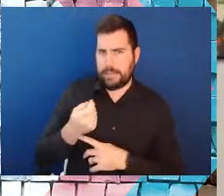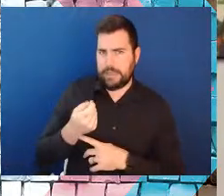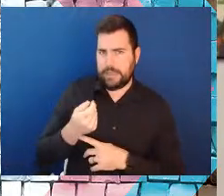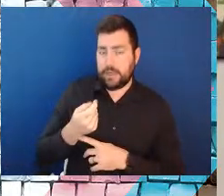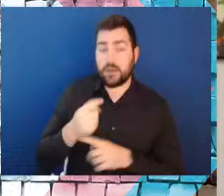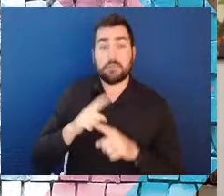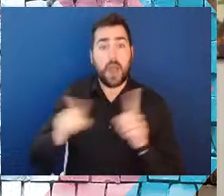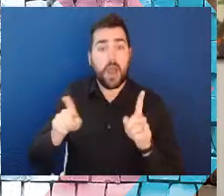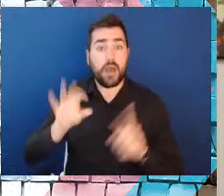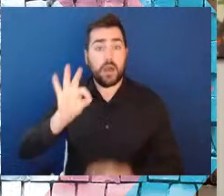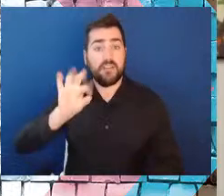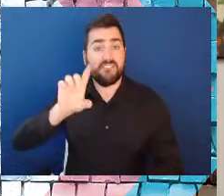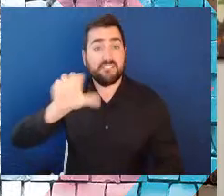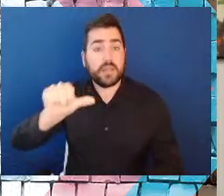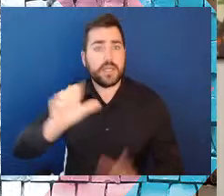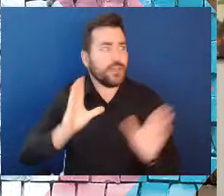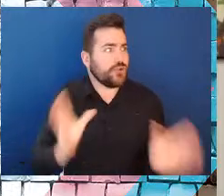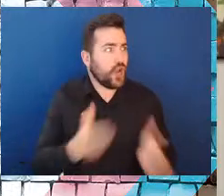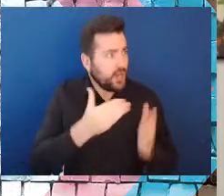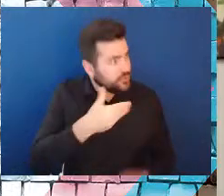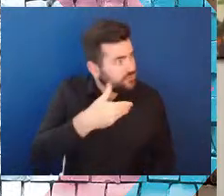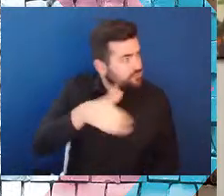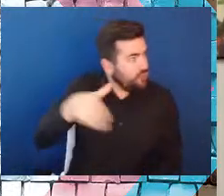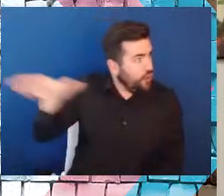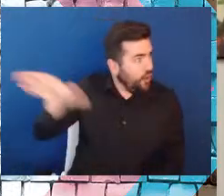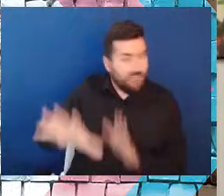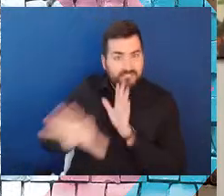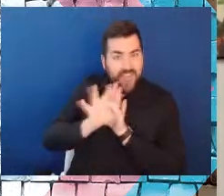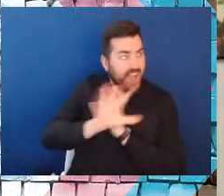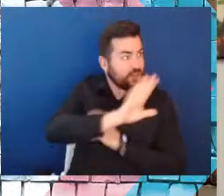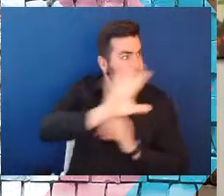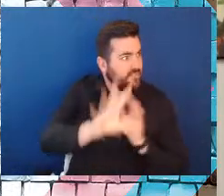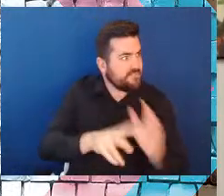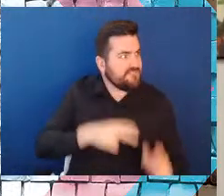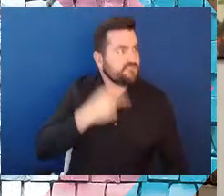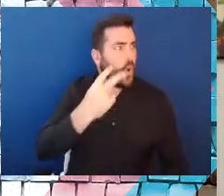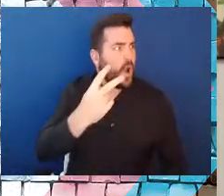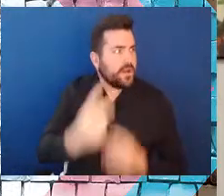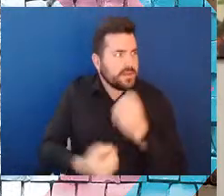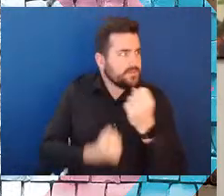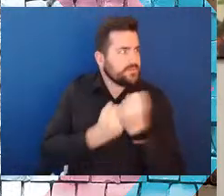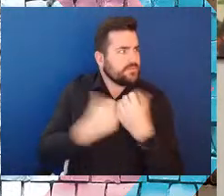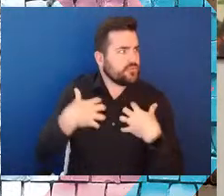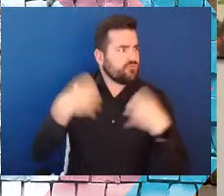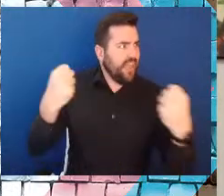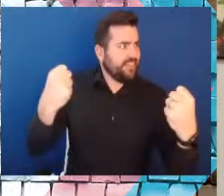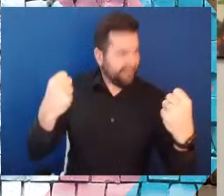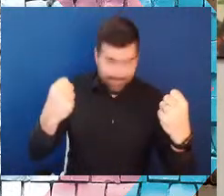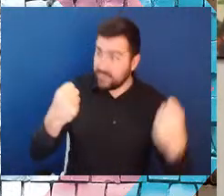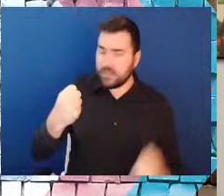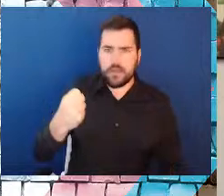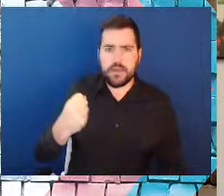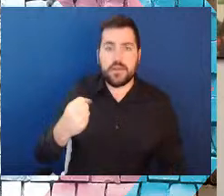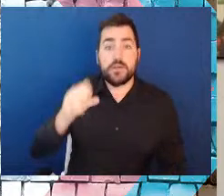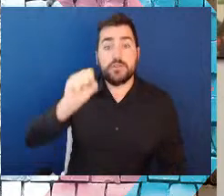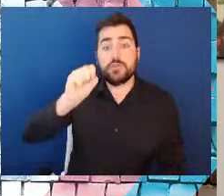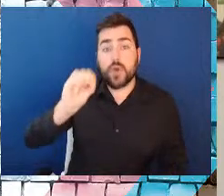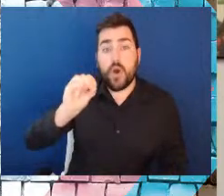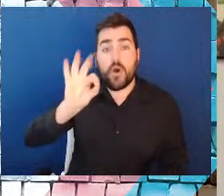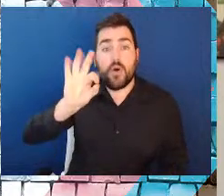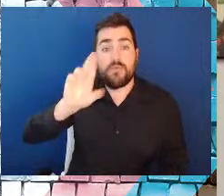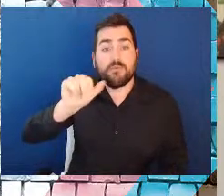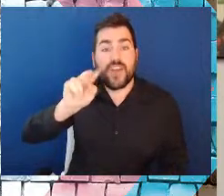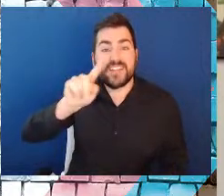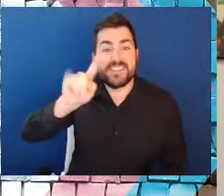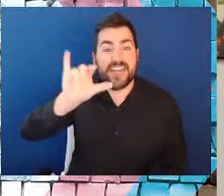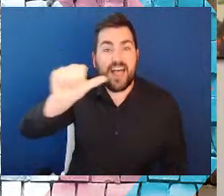flea, he started to walk off and find the greatest cave he could find in this area. Here he